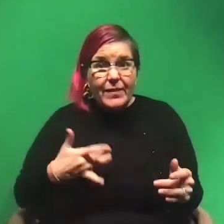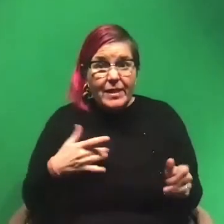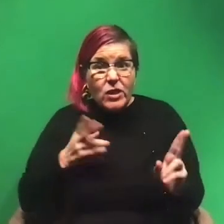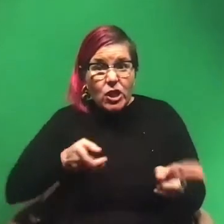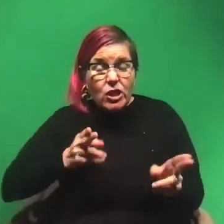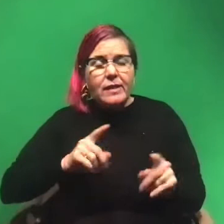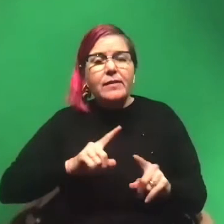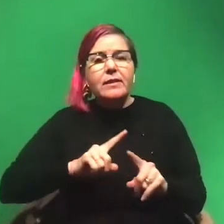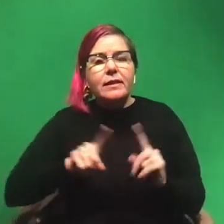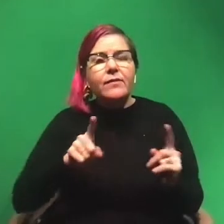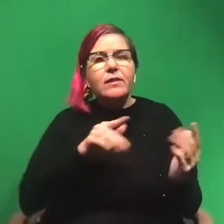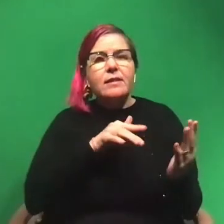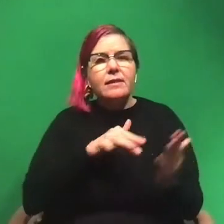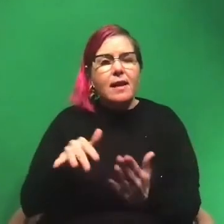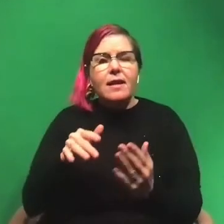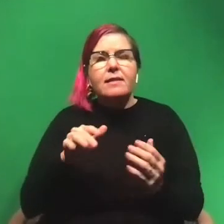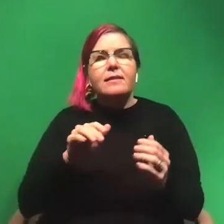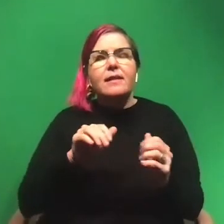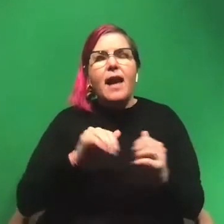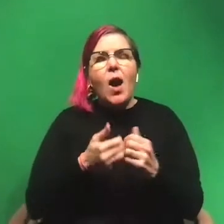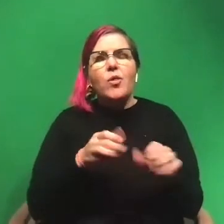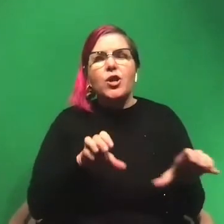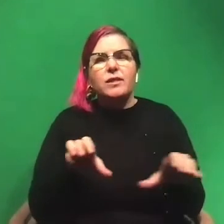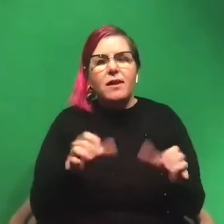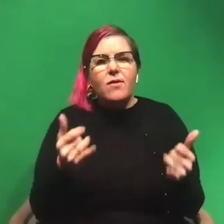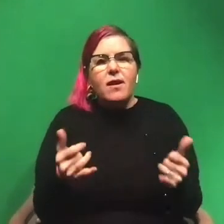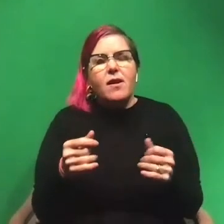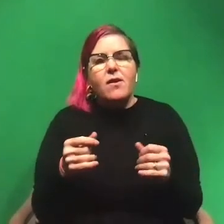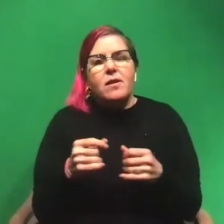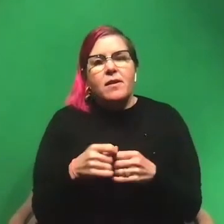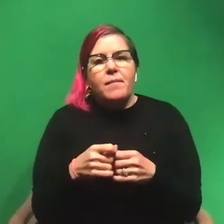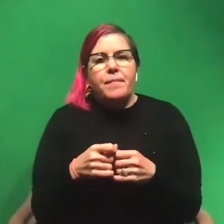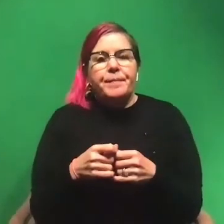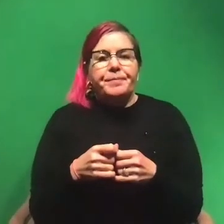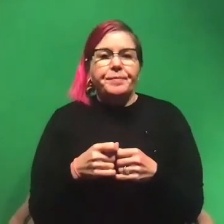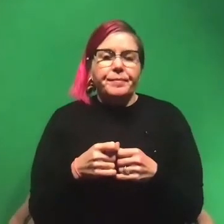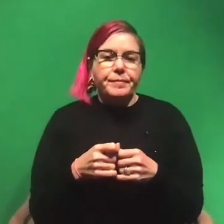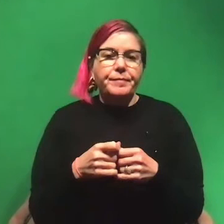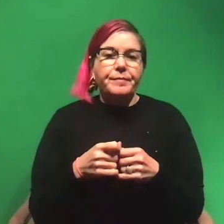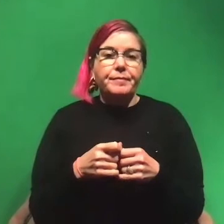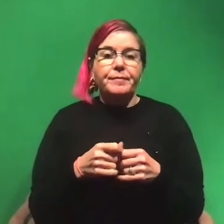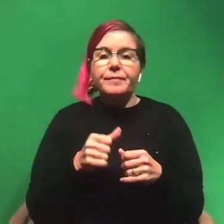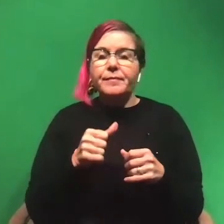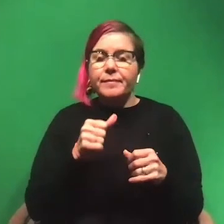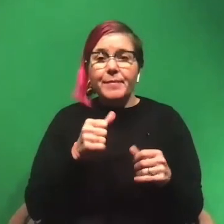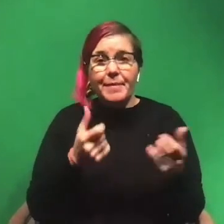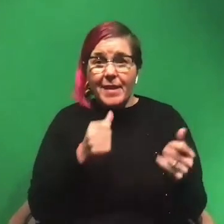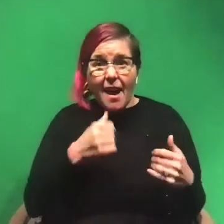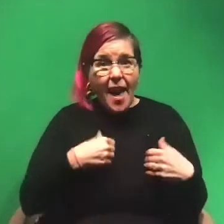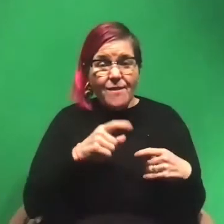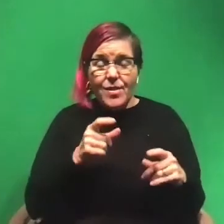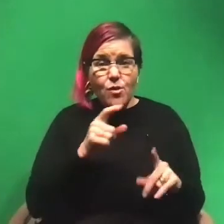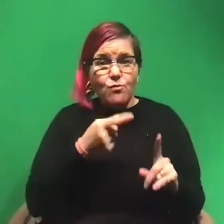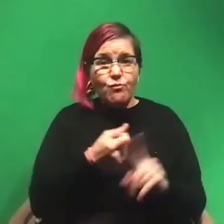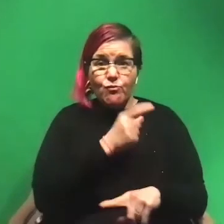in how studies are done and are performed. And that comes from not randomized trials, or comes from